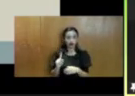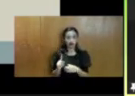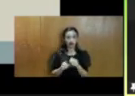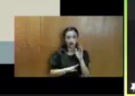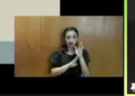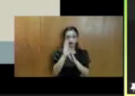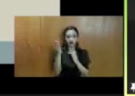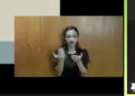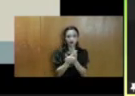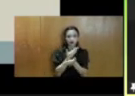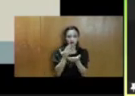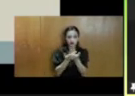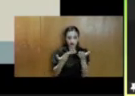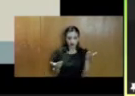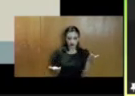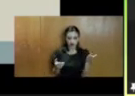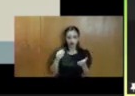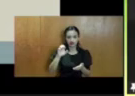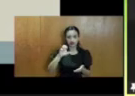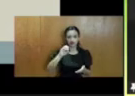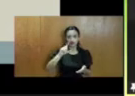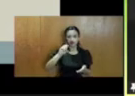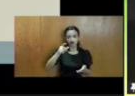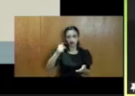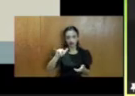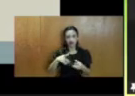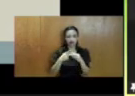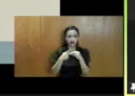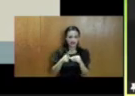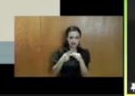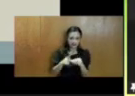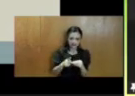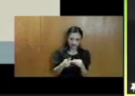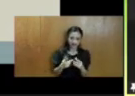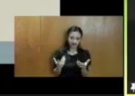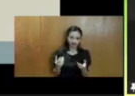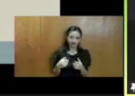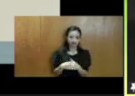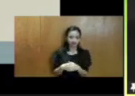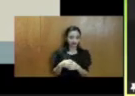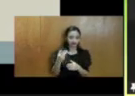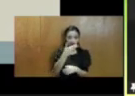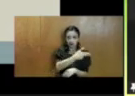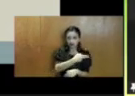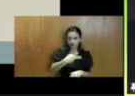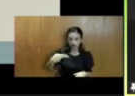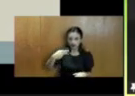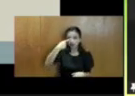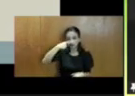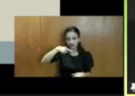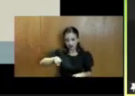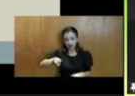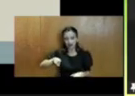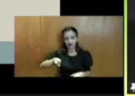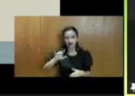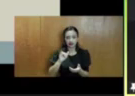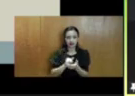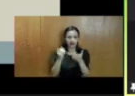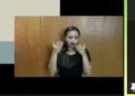developing new materials, ecological alternatives to plastics. So it's interesting that Indonesia and Thailand are so committed to this